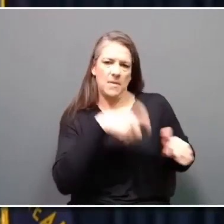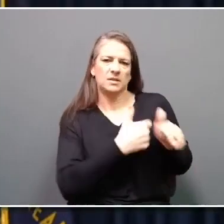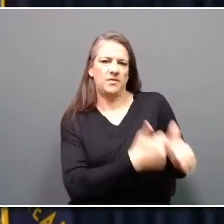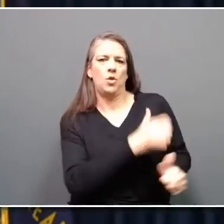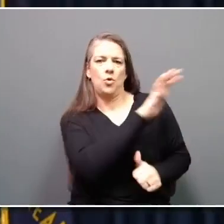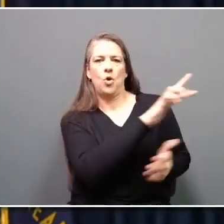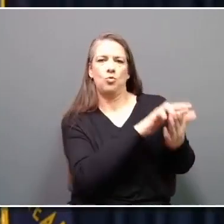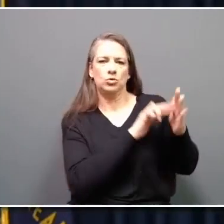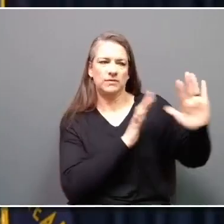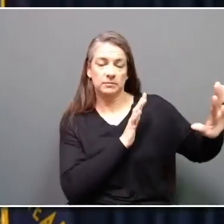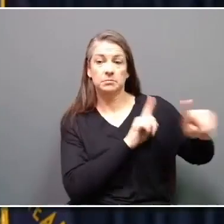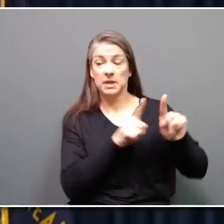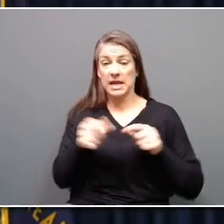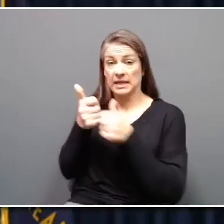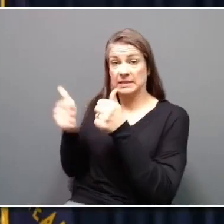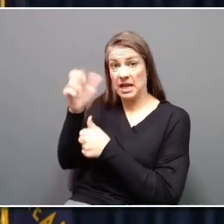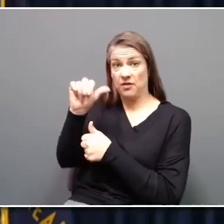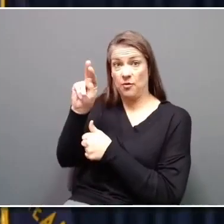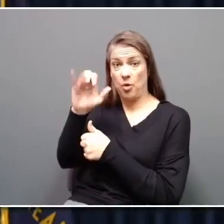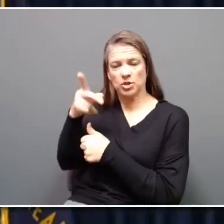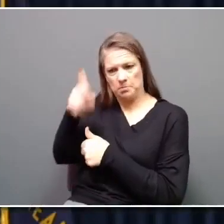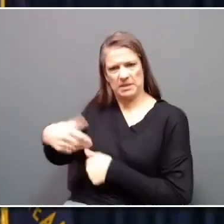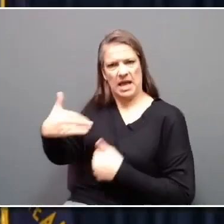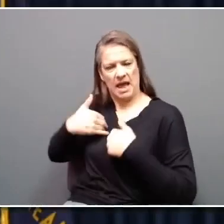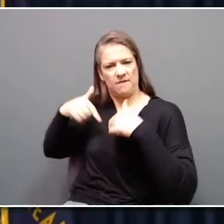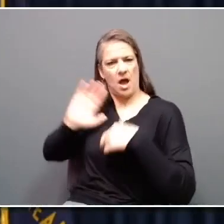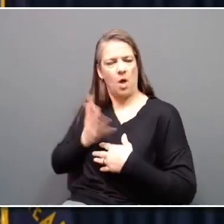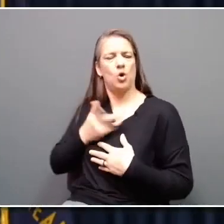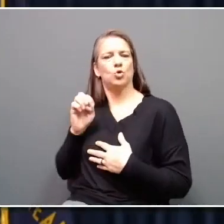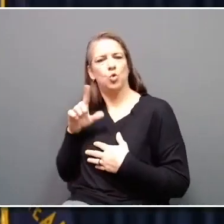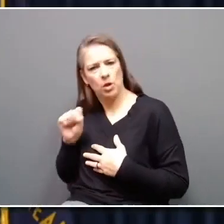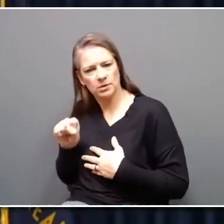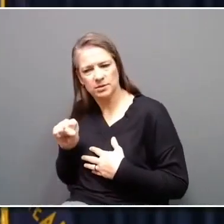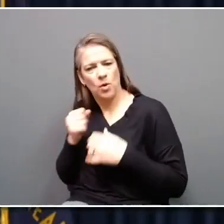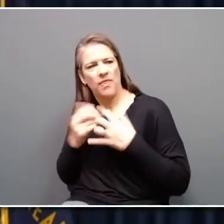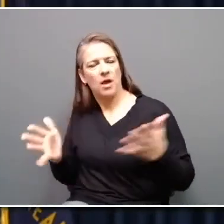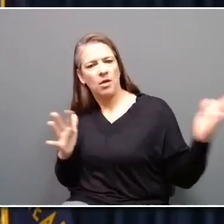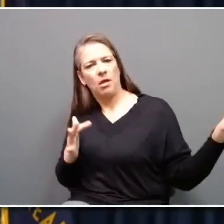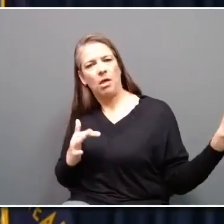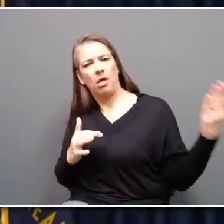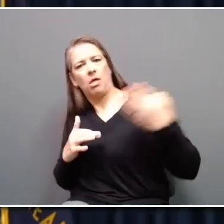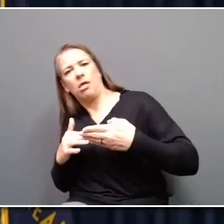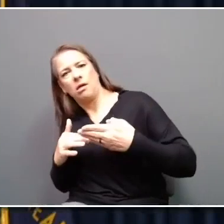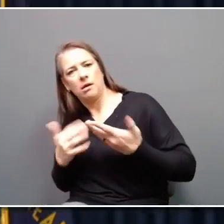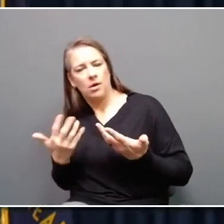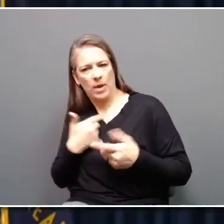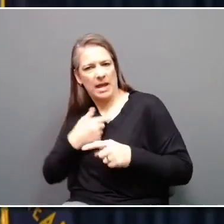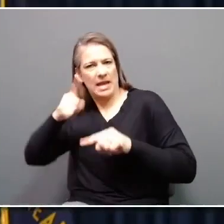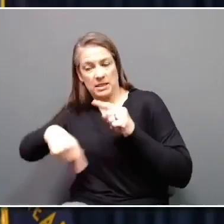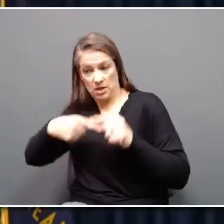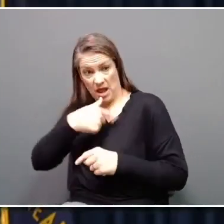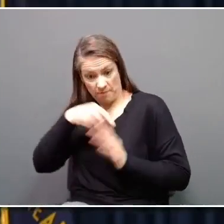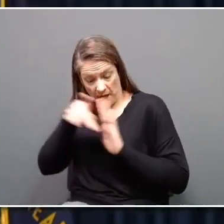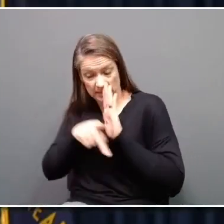executive branch has to be given the tools that it needs without the hindrances to ultimately carry out that policy